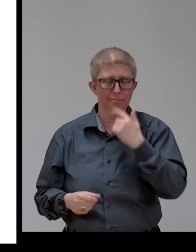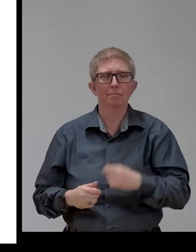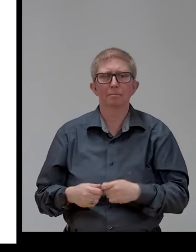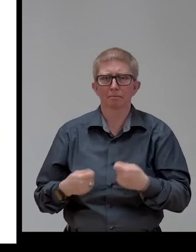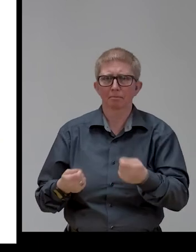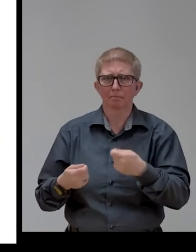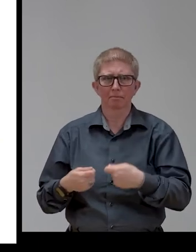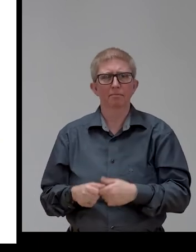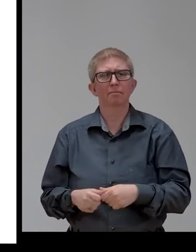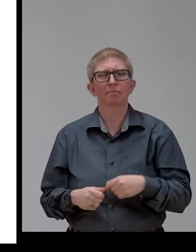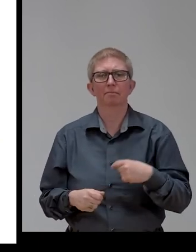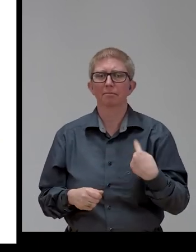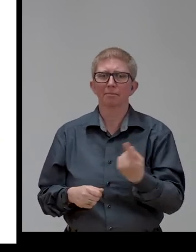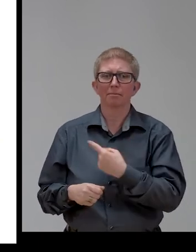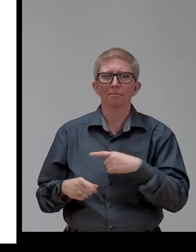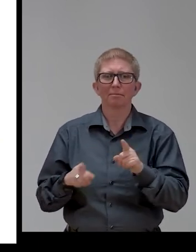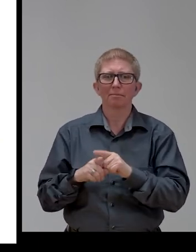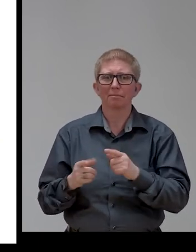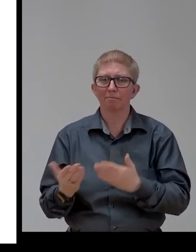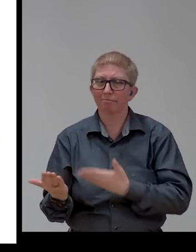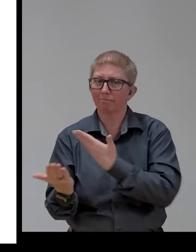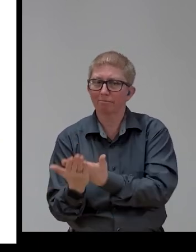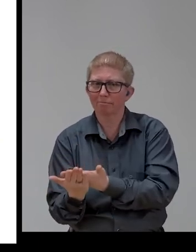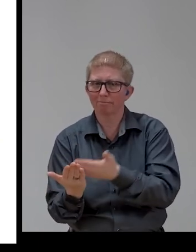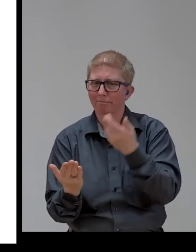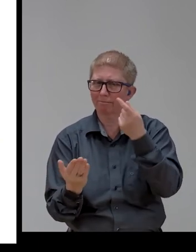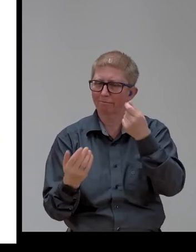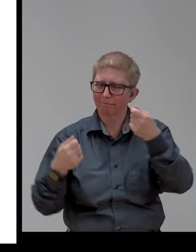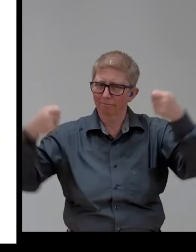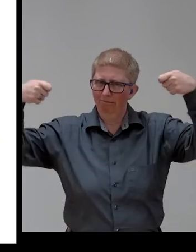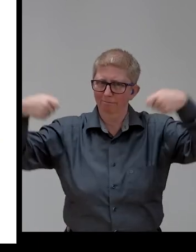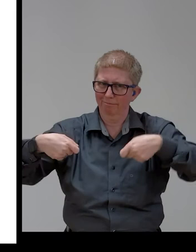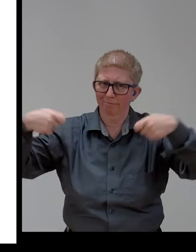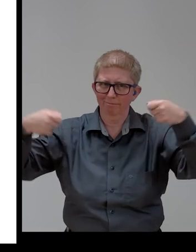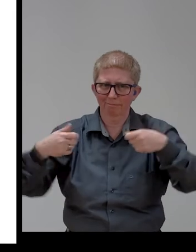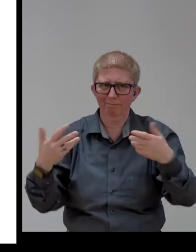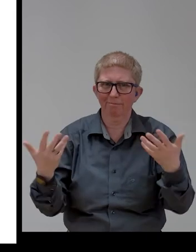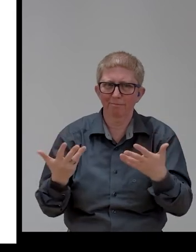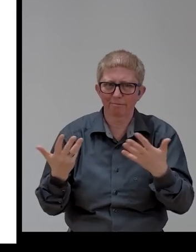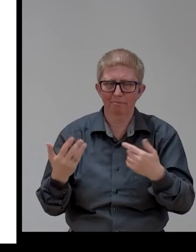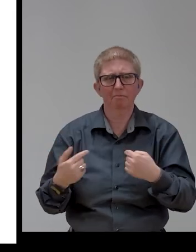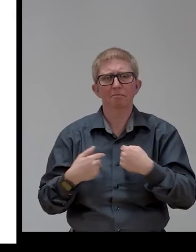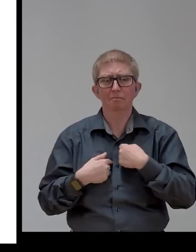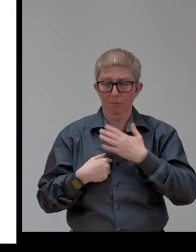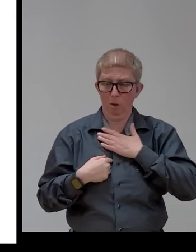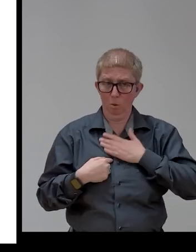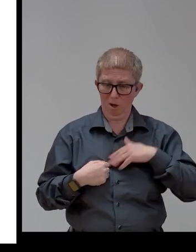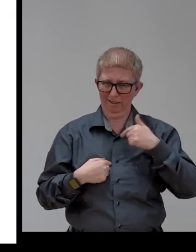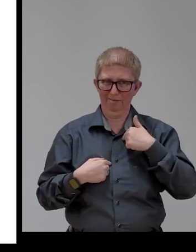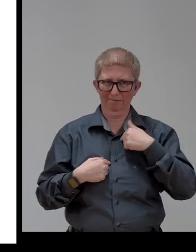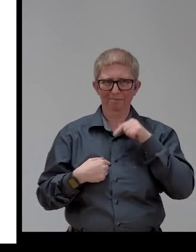We also offer grants for digital or tech-based programs, masters, specialist courses,